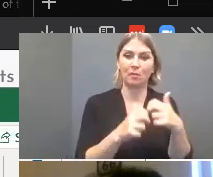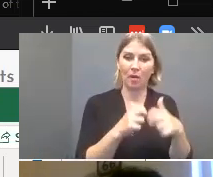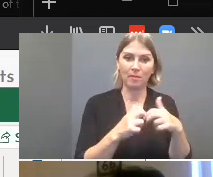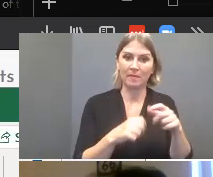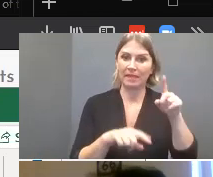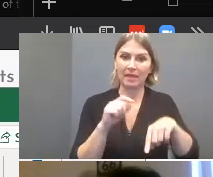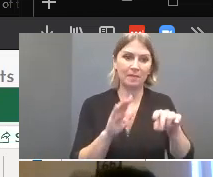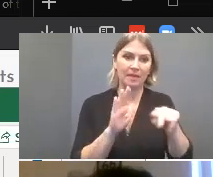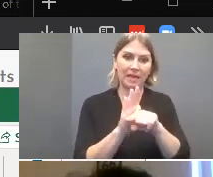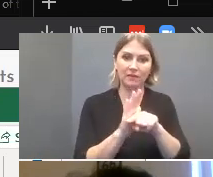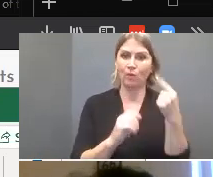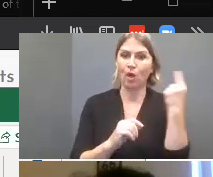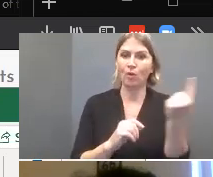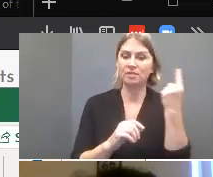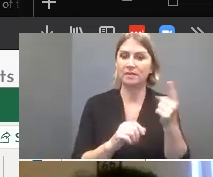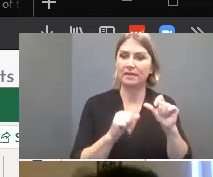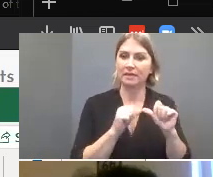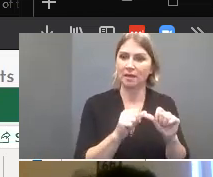always going to consider positive numbers.